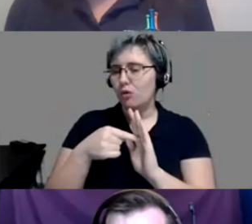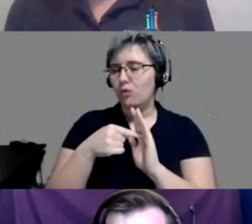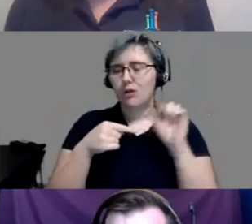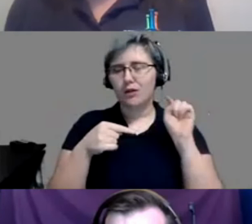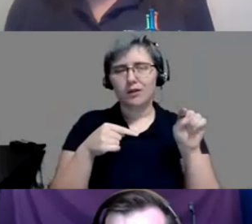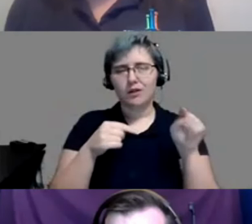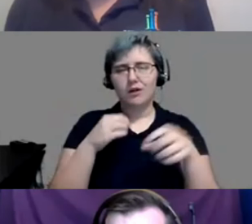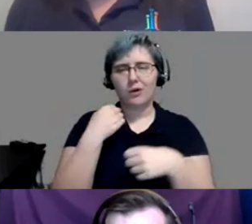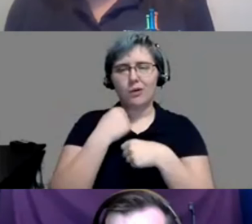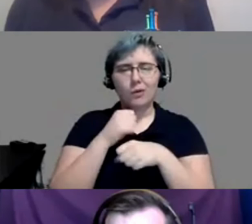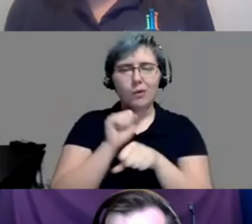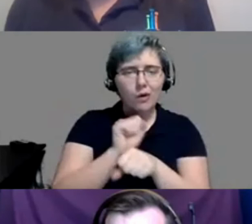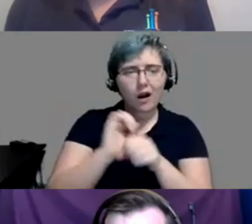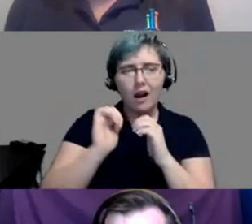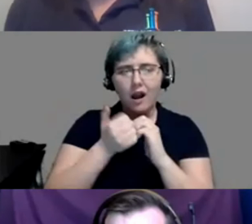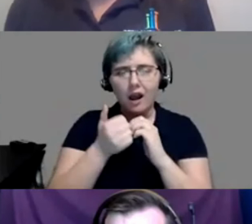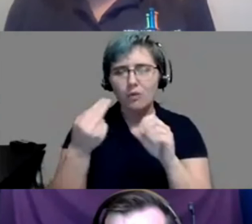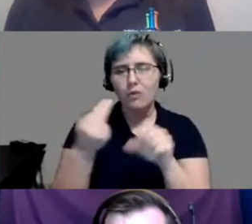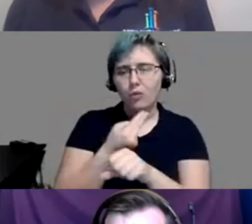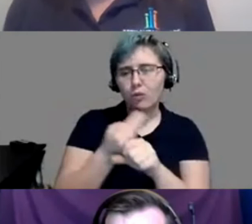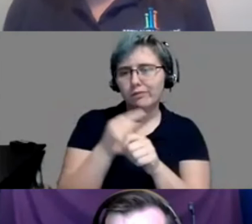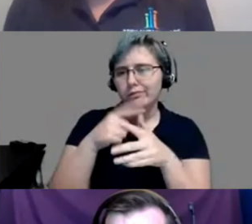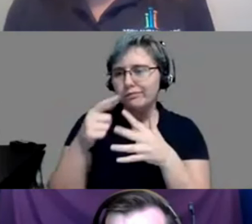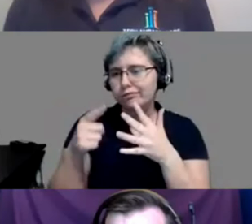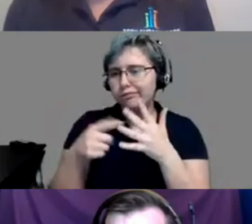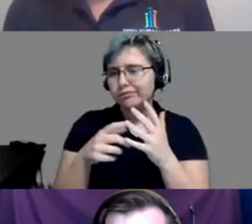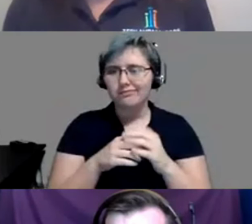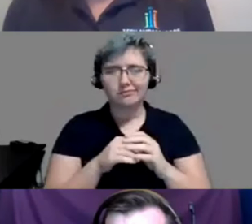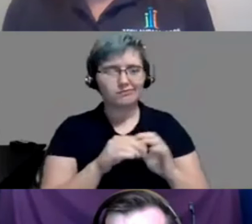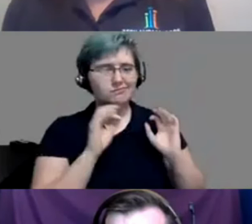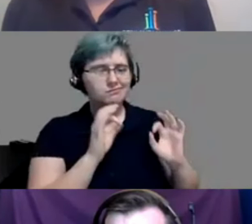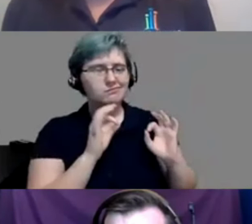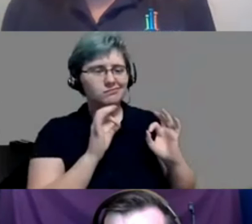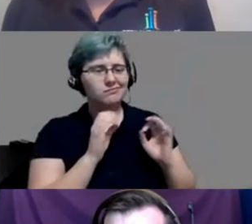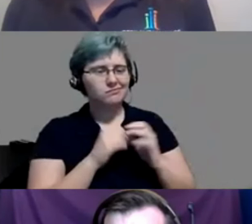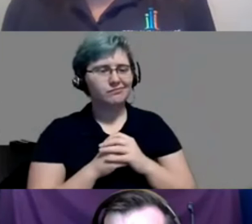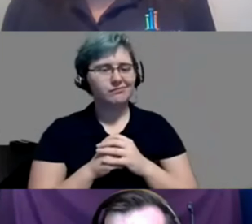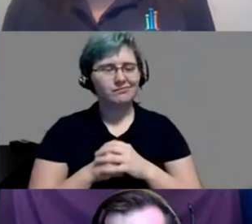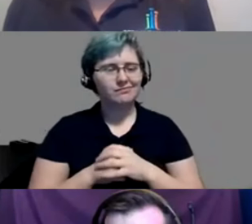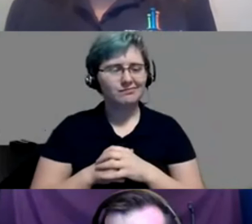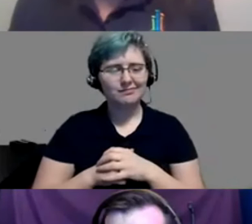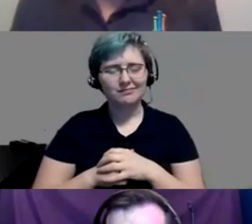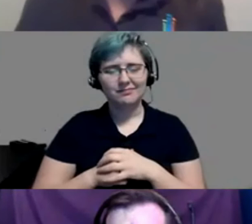this works and how you use it. All right, yeah.